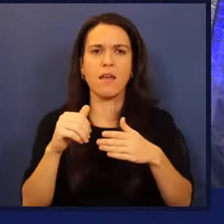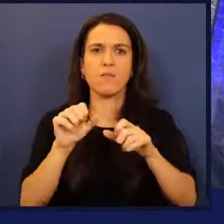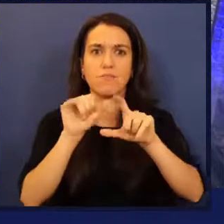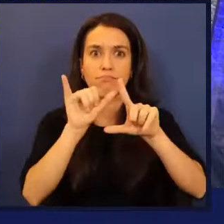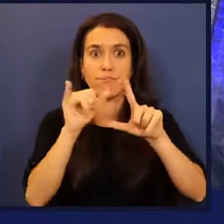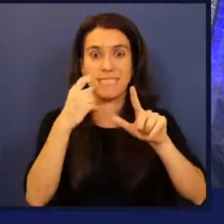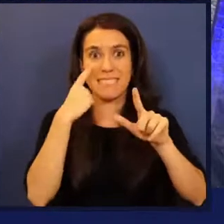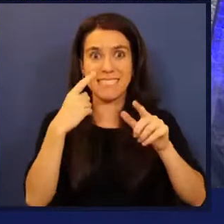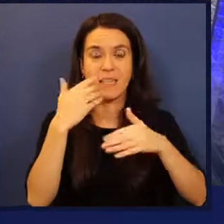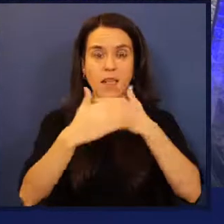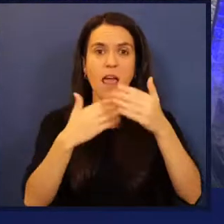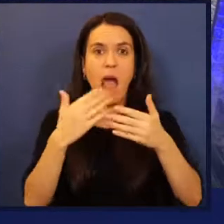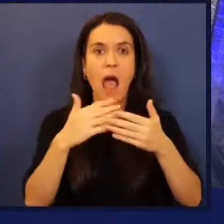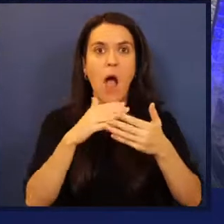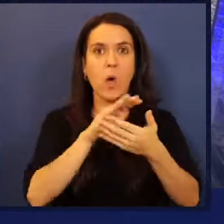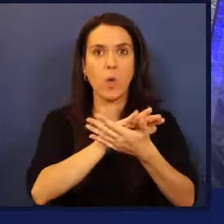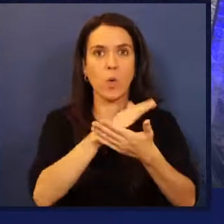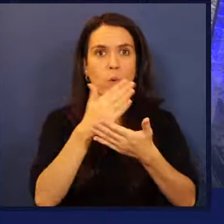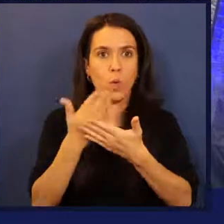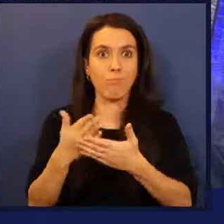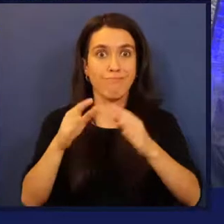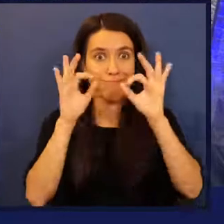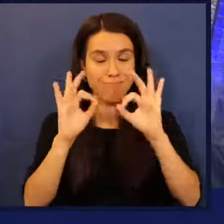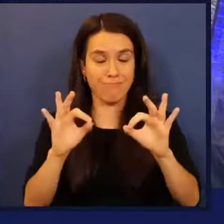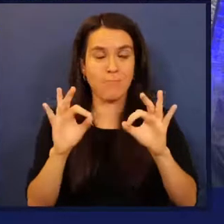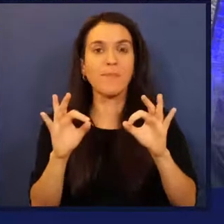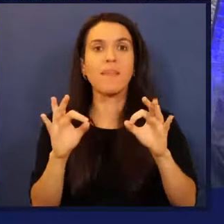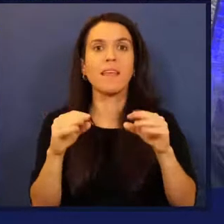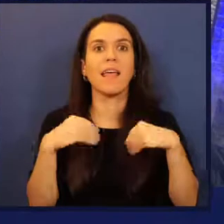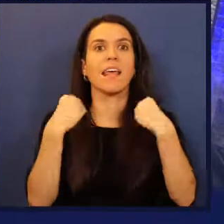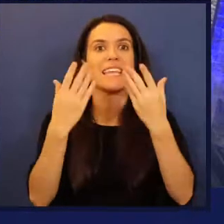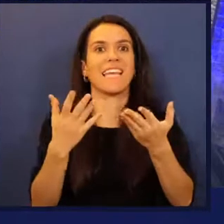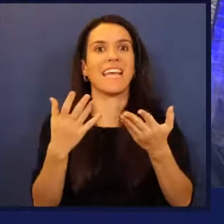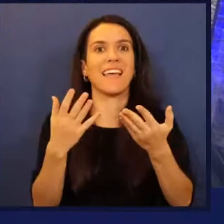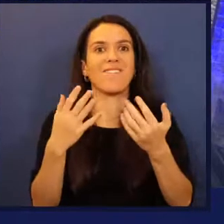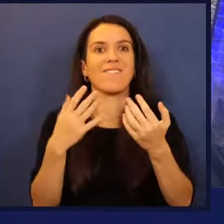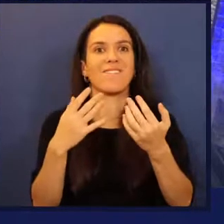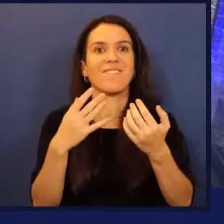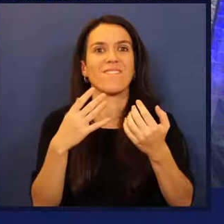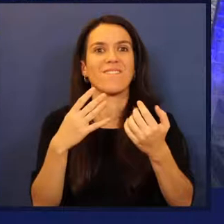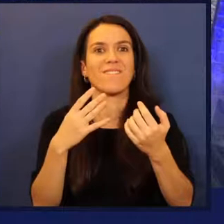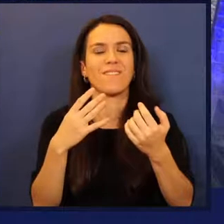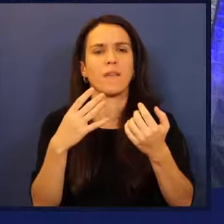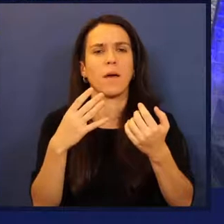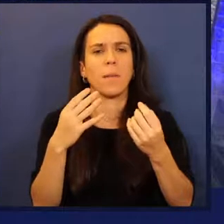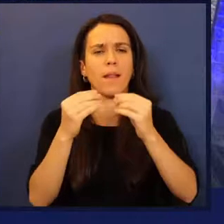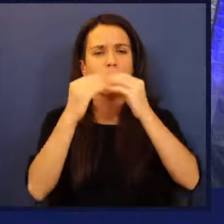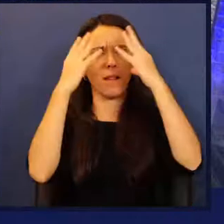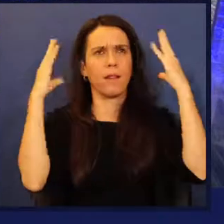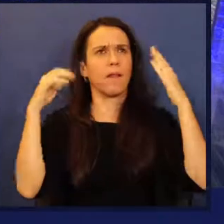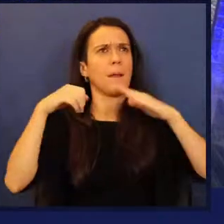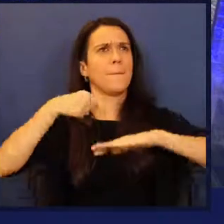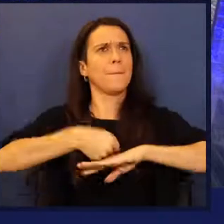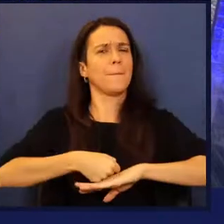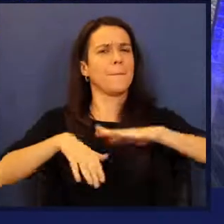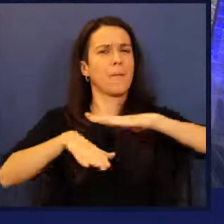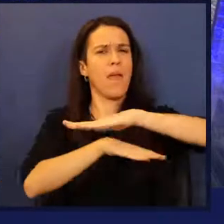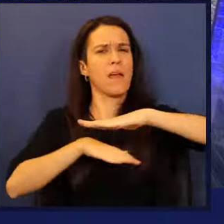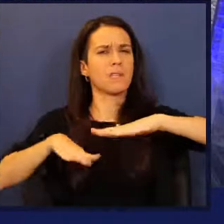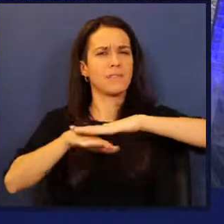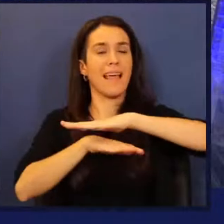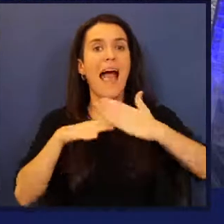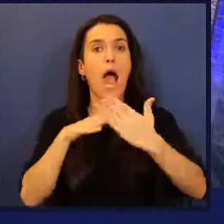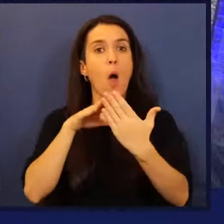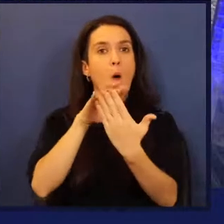InterpretML. Both of those give you the ability to just even grab a baseline of how interpretable